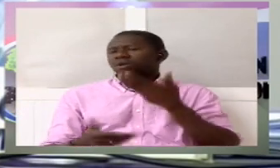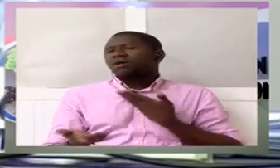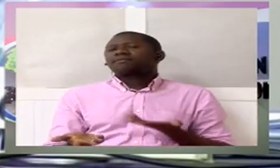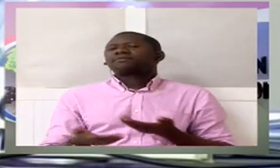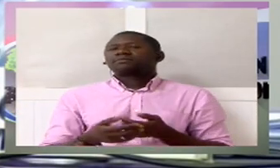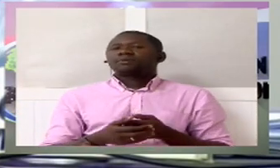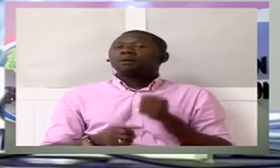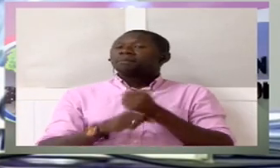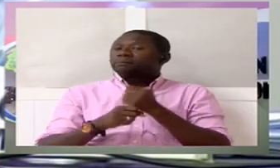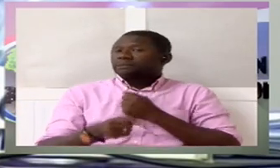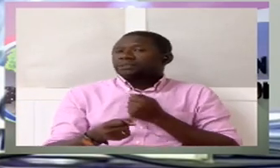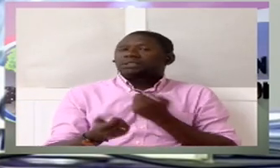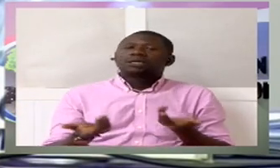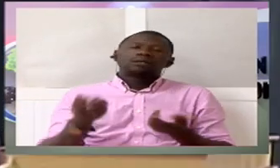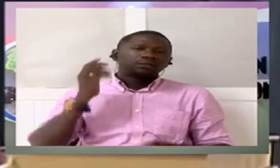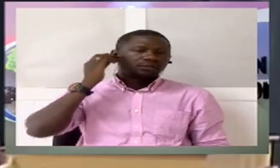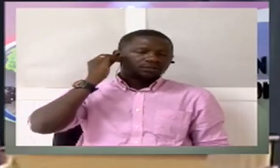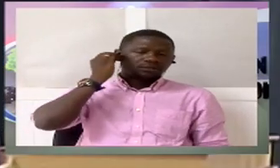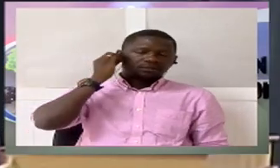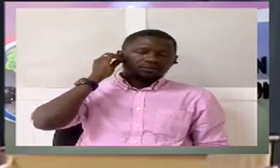Yes, all are